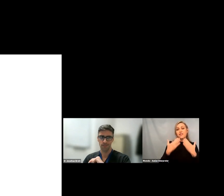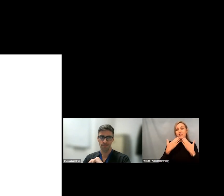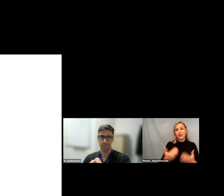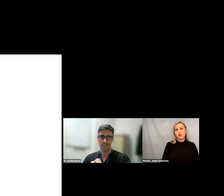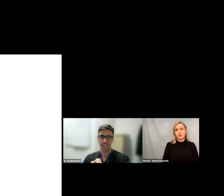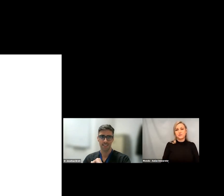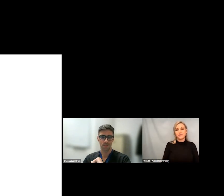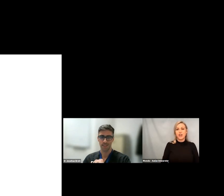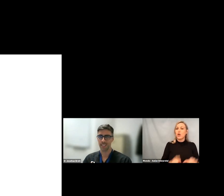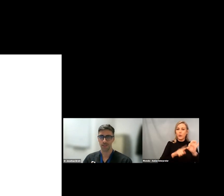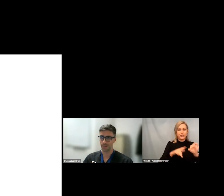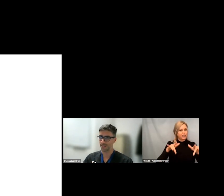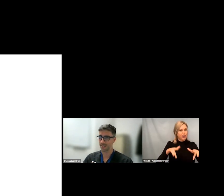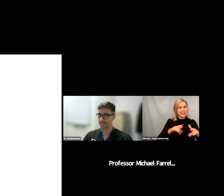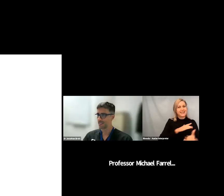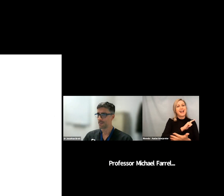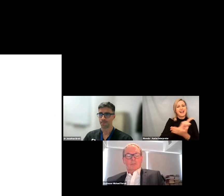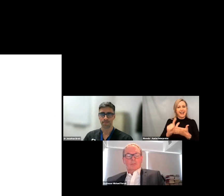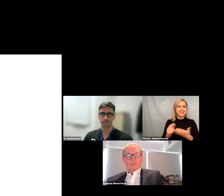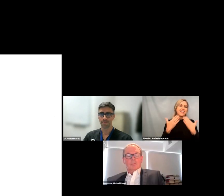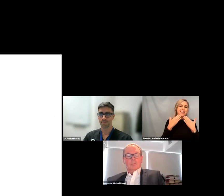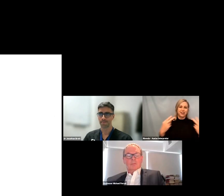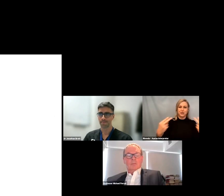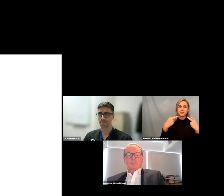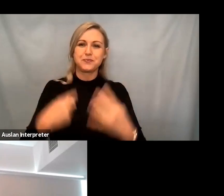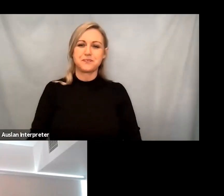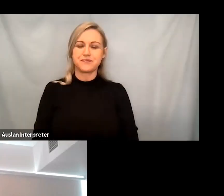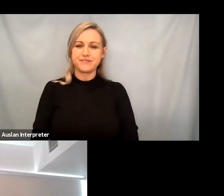questions are at the end, but thank you for listening.